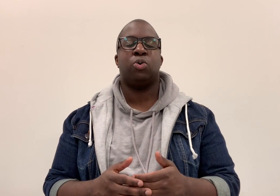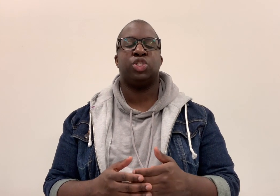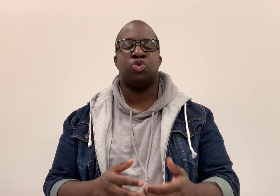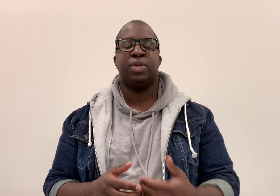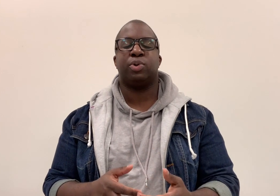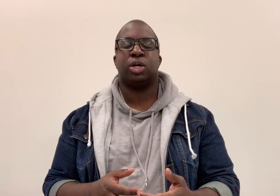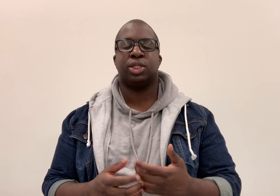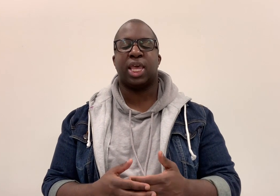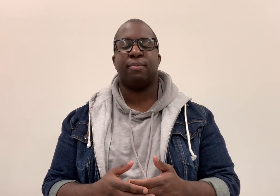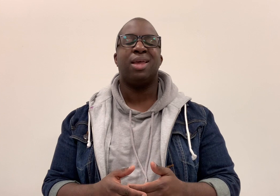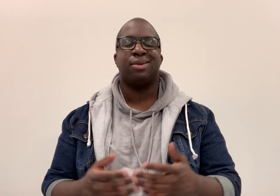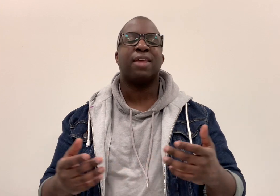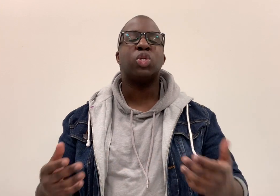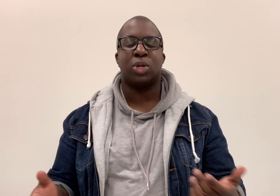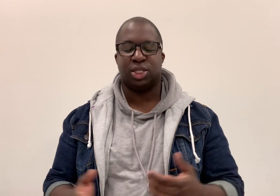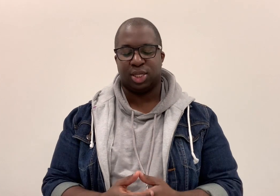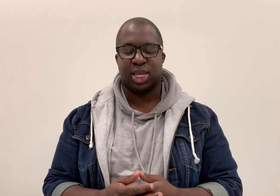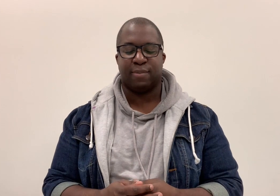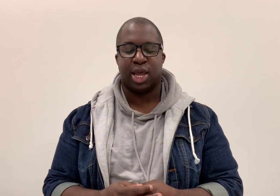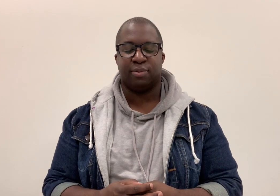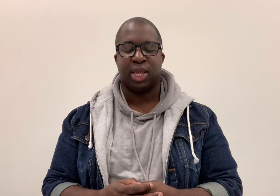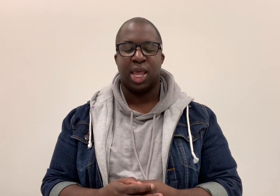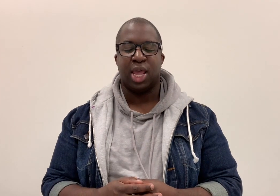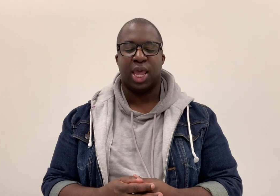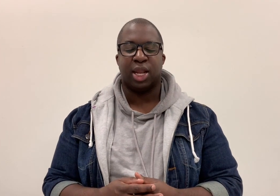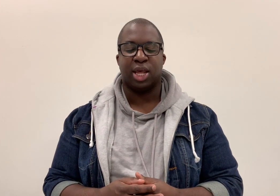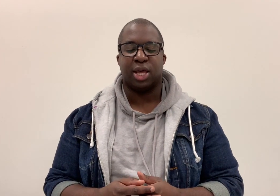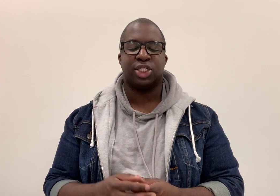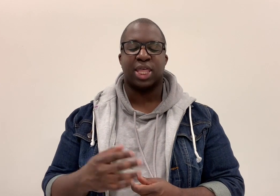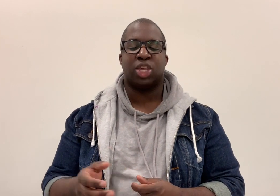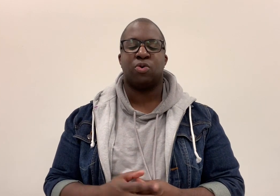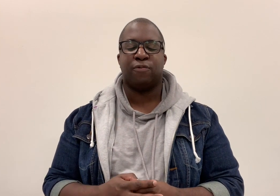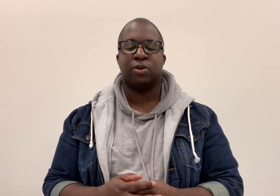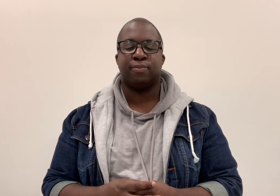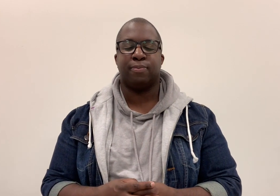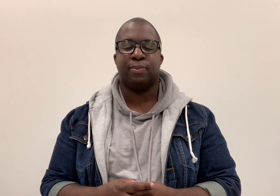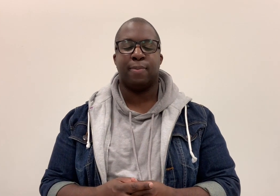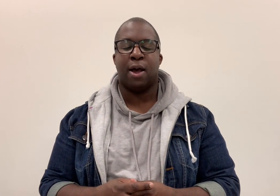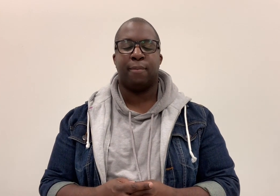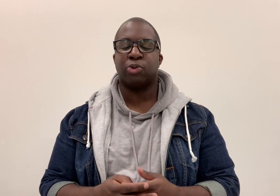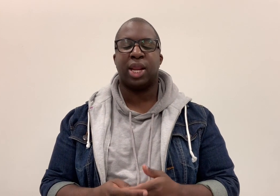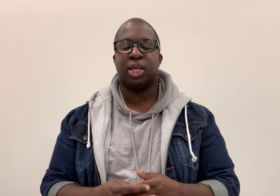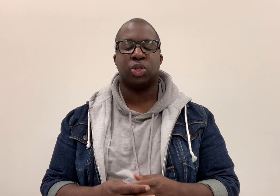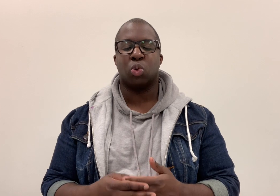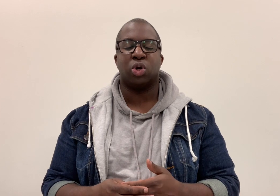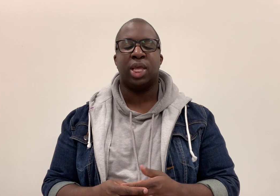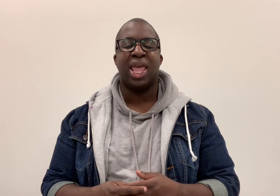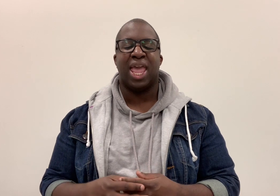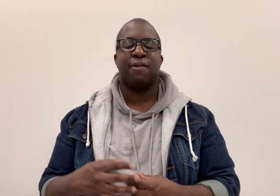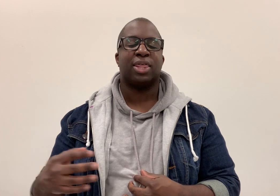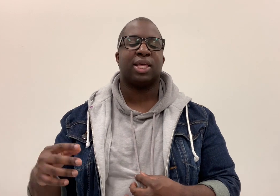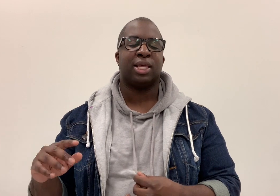no two people are the same. Not even twins are the same, God. And just thank you for creating this